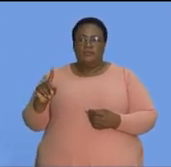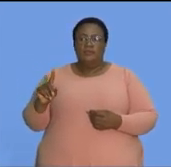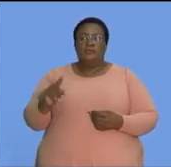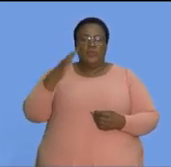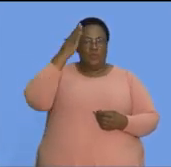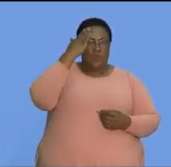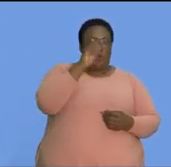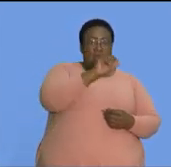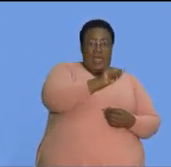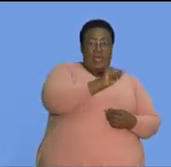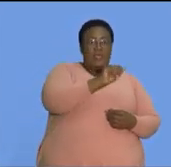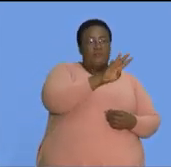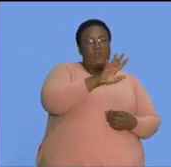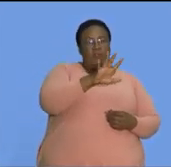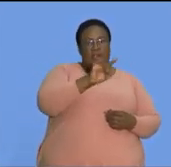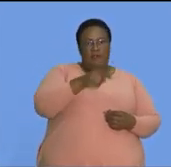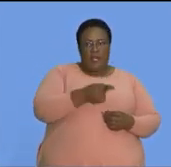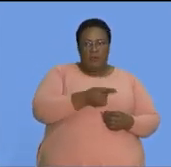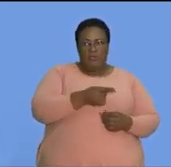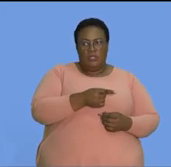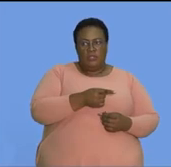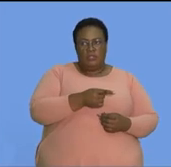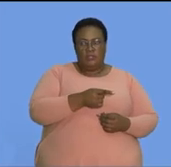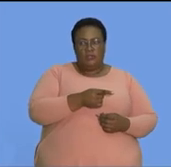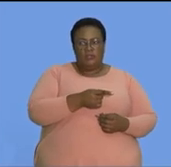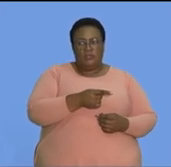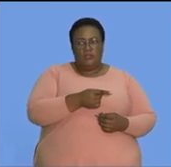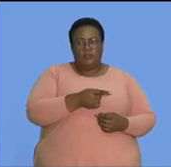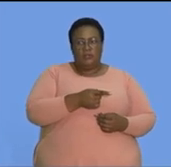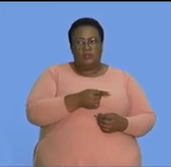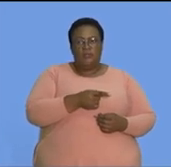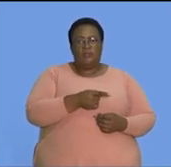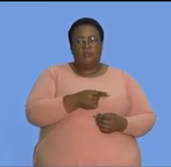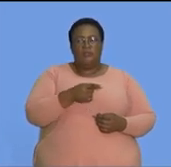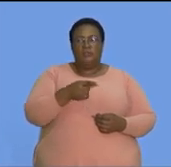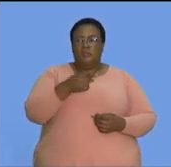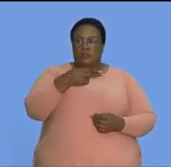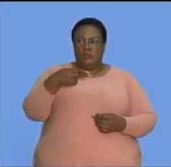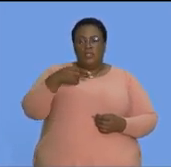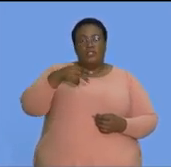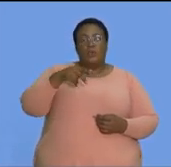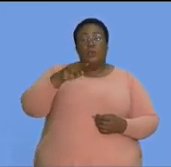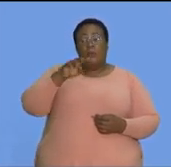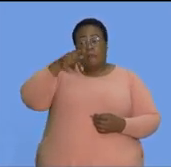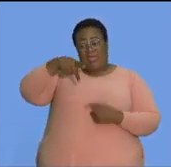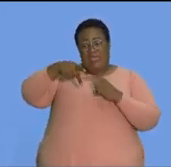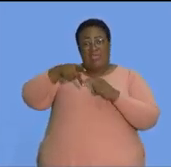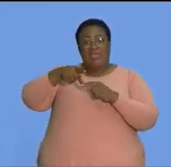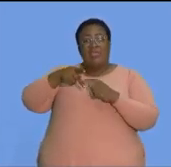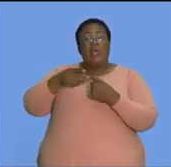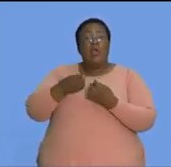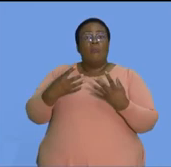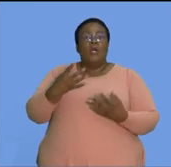of A we know is 45,000, and the value of P is 40,000,